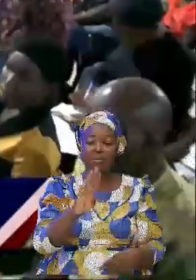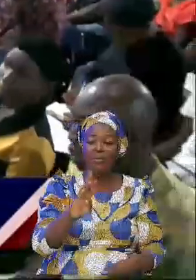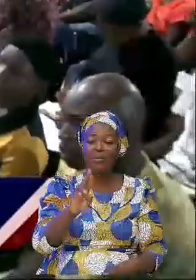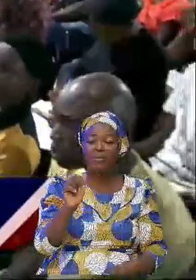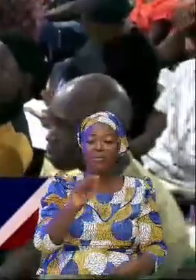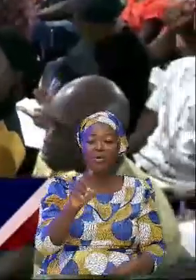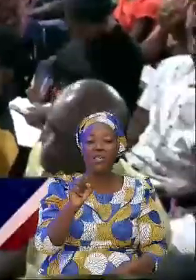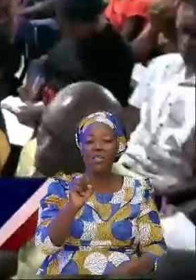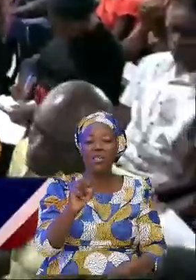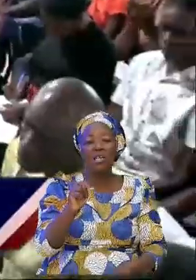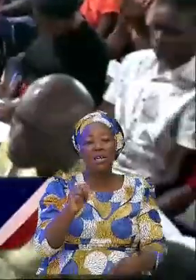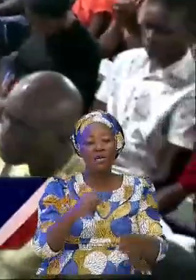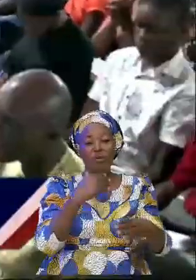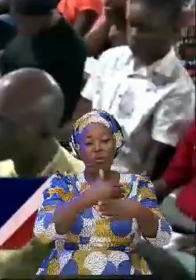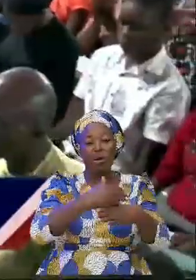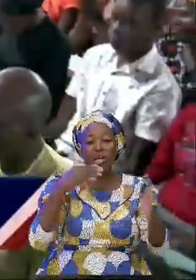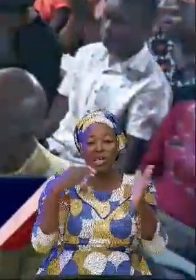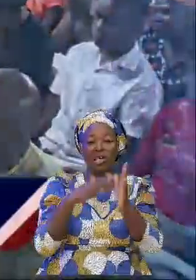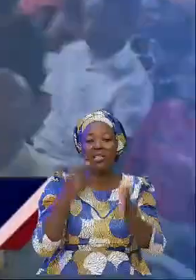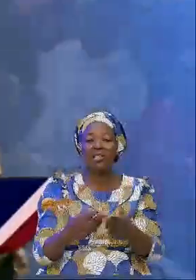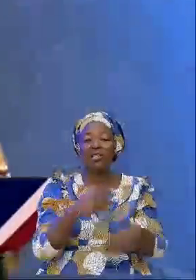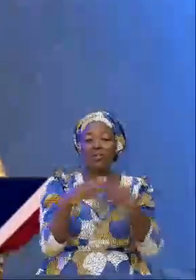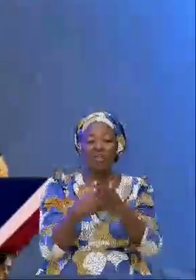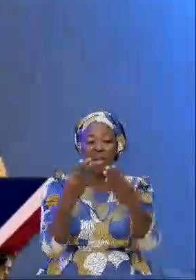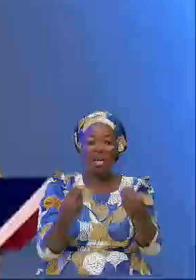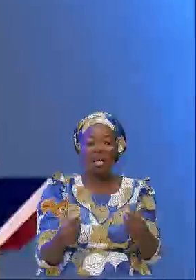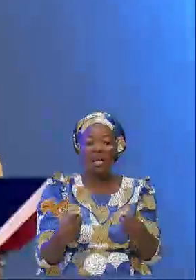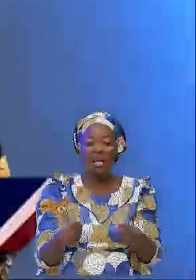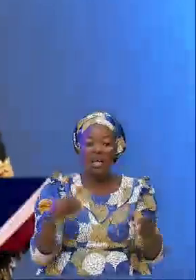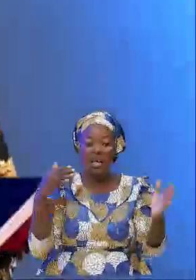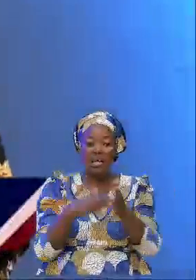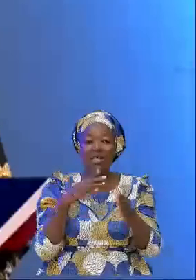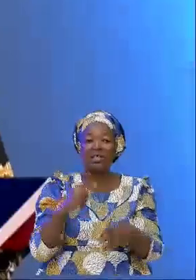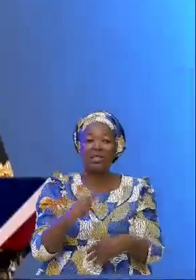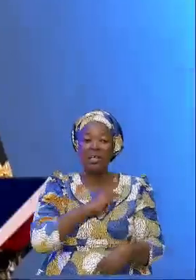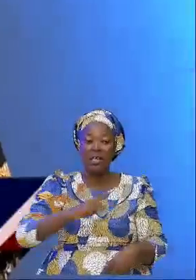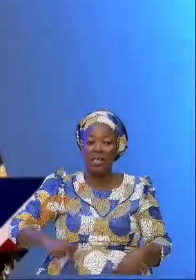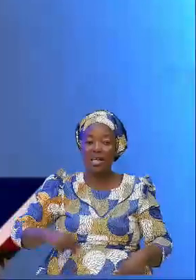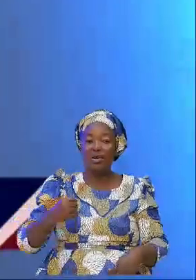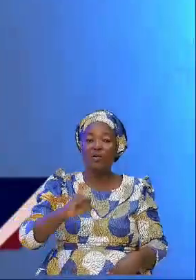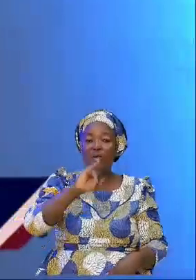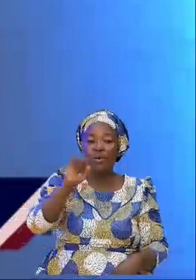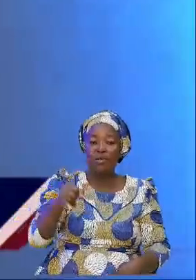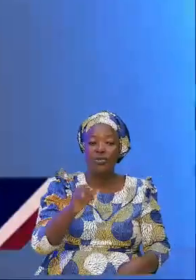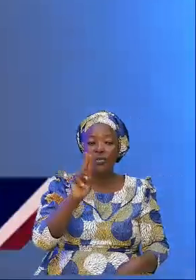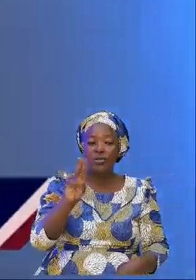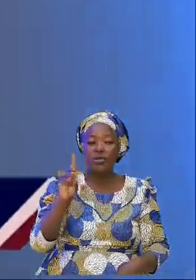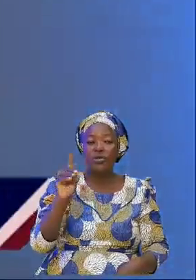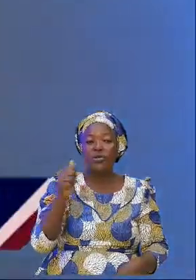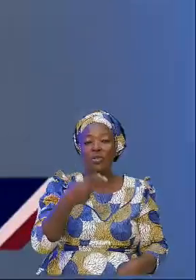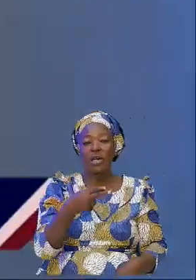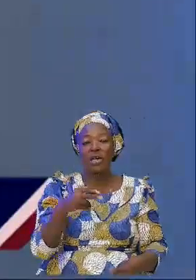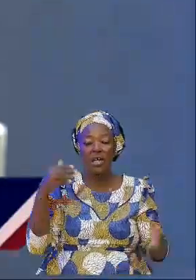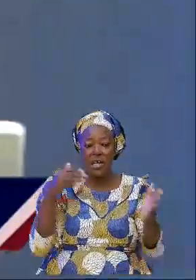pillar, and brazen walls against the whole land, against the kings